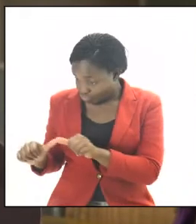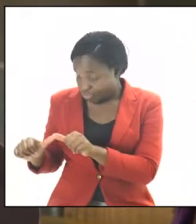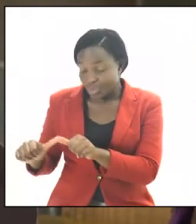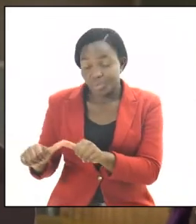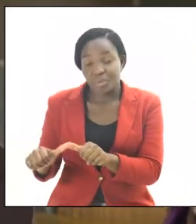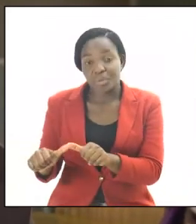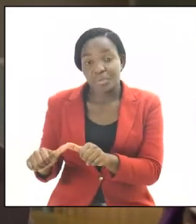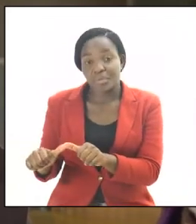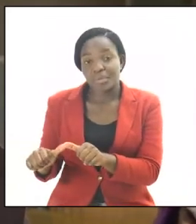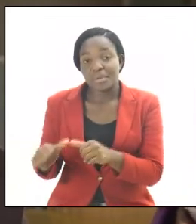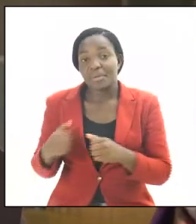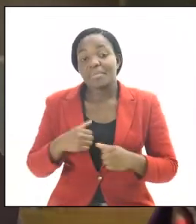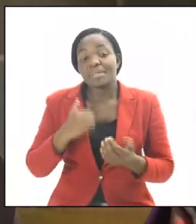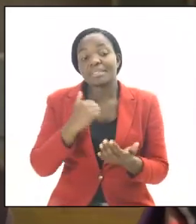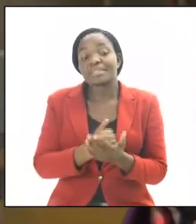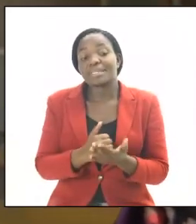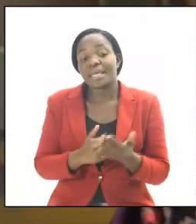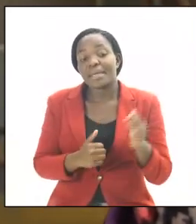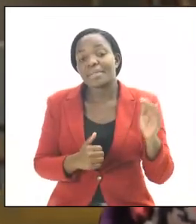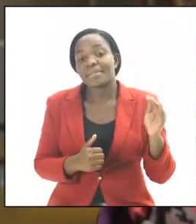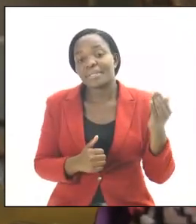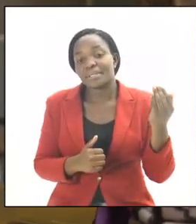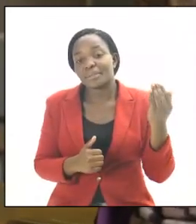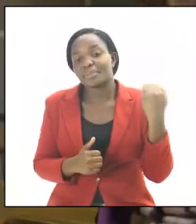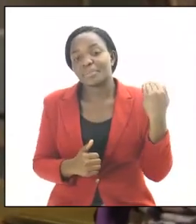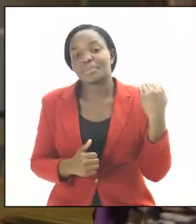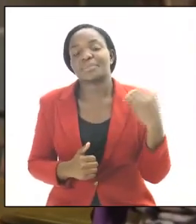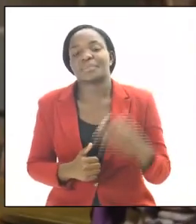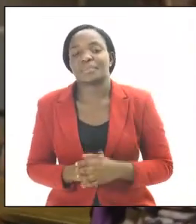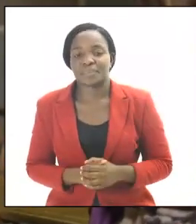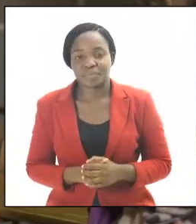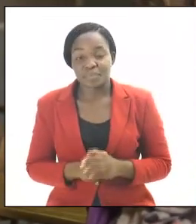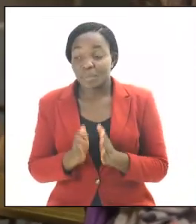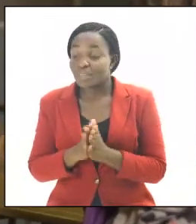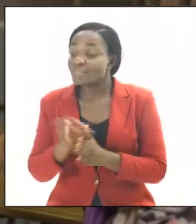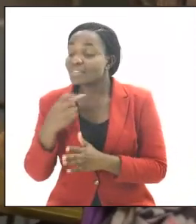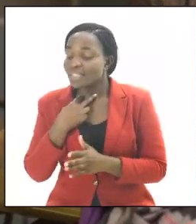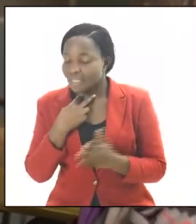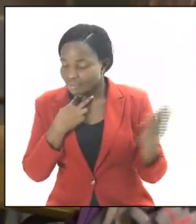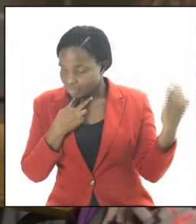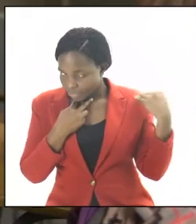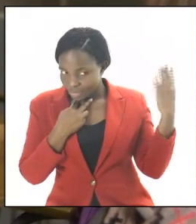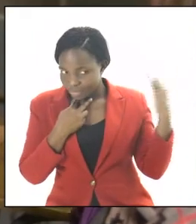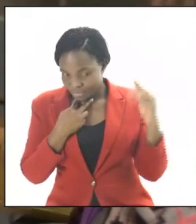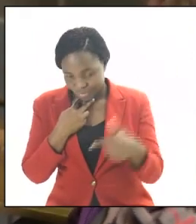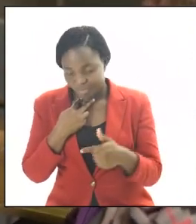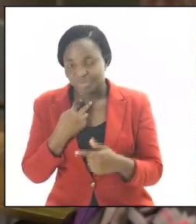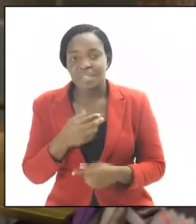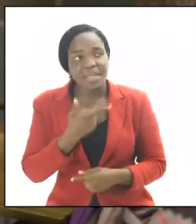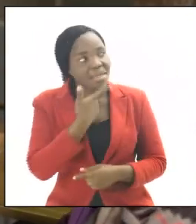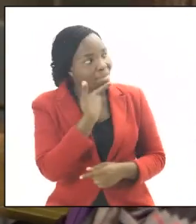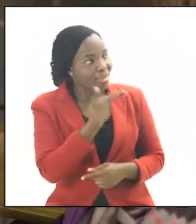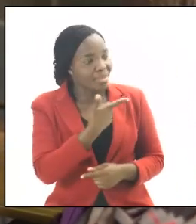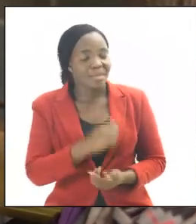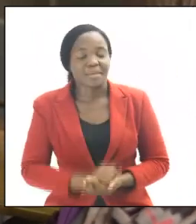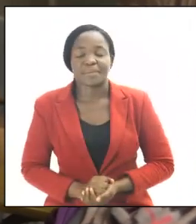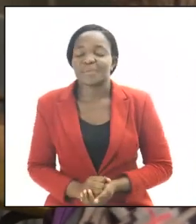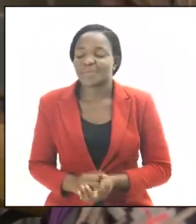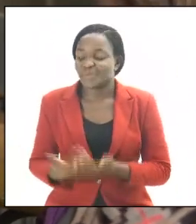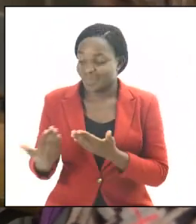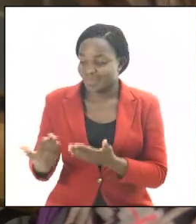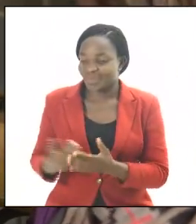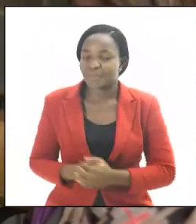do some cleaning here at the back. And please, do call me if you need any help. Thank you, ma'am. I appreciate